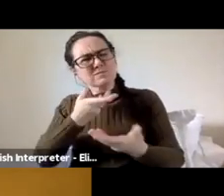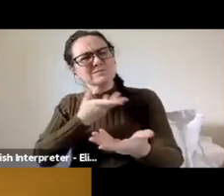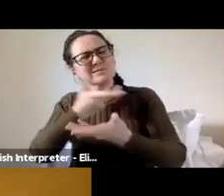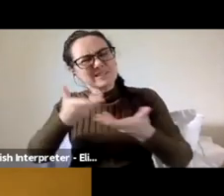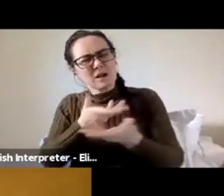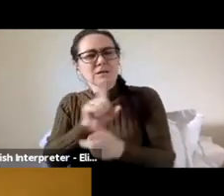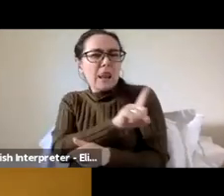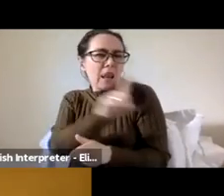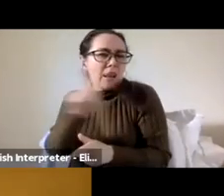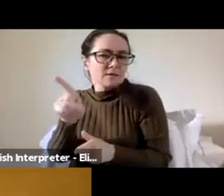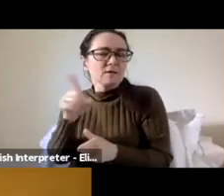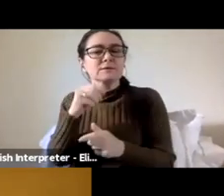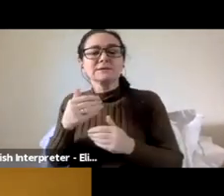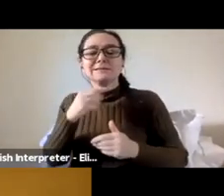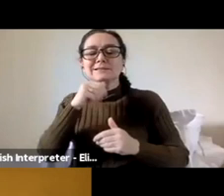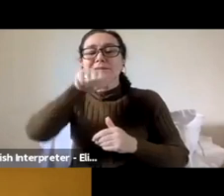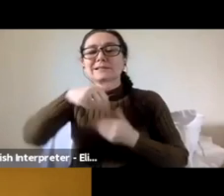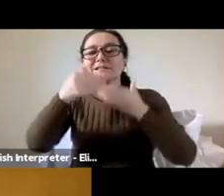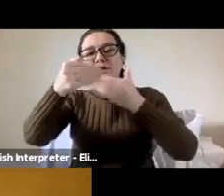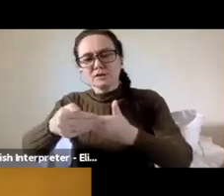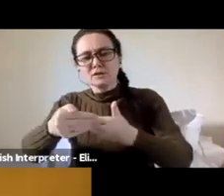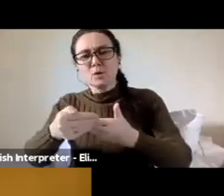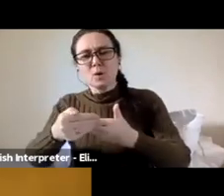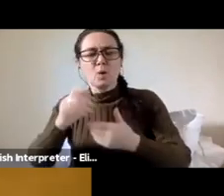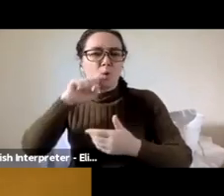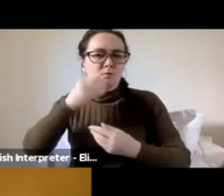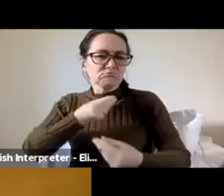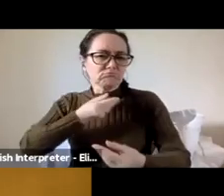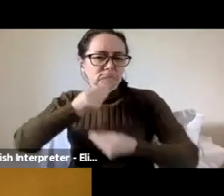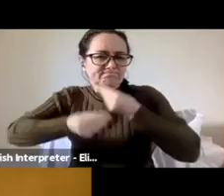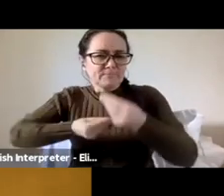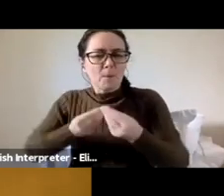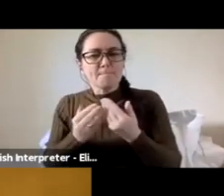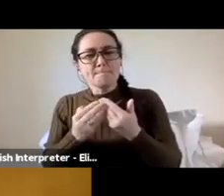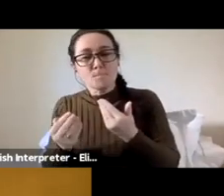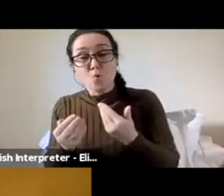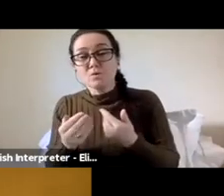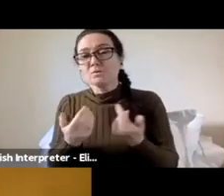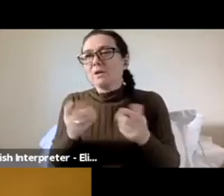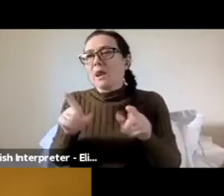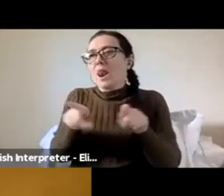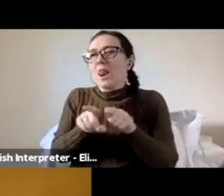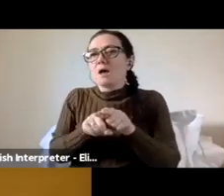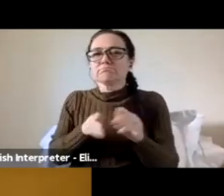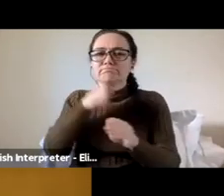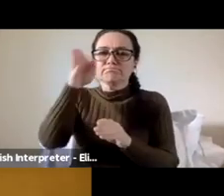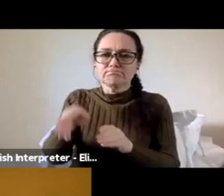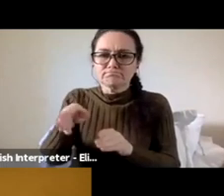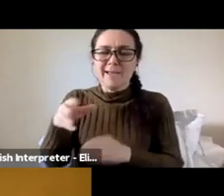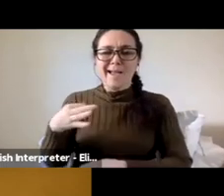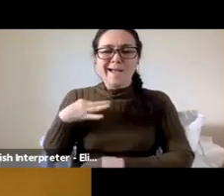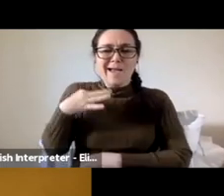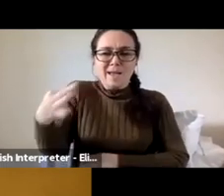our next session. So anything from going to their embassies in London, and we